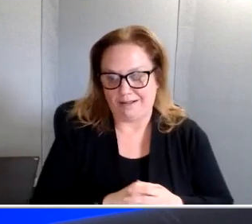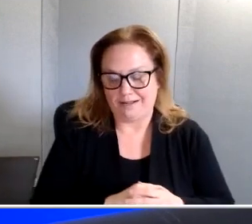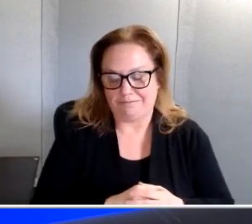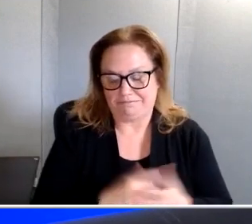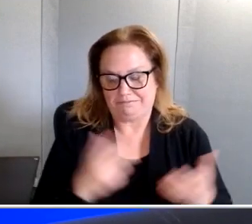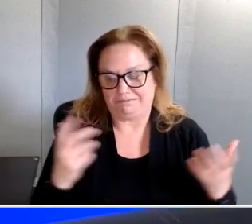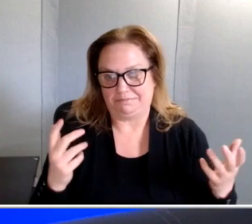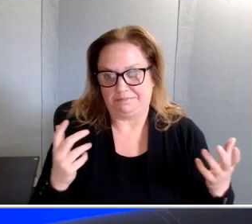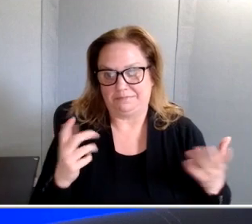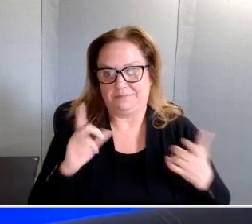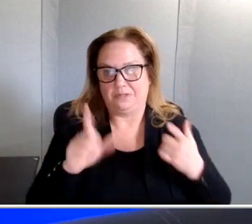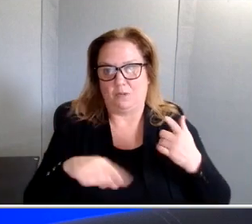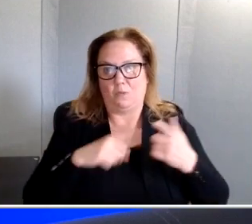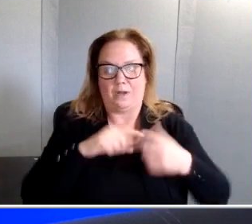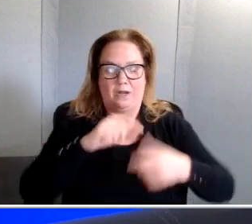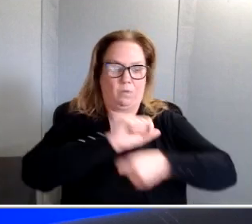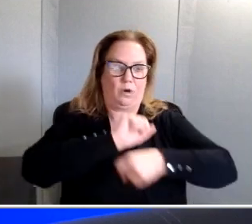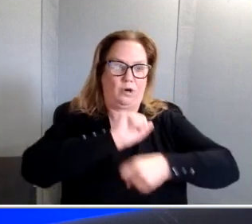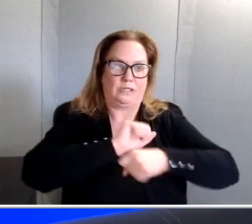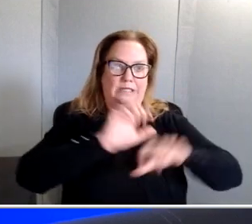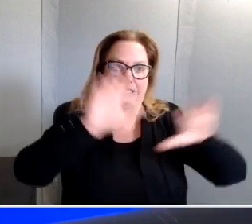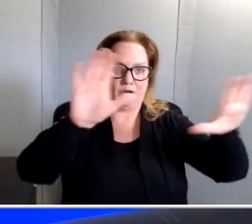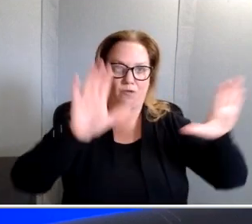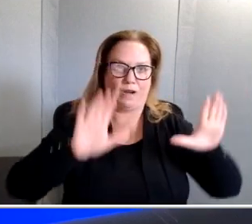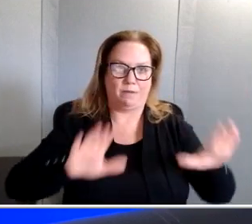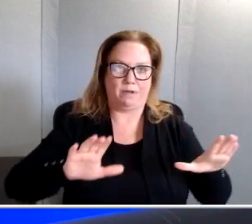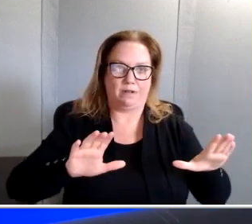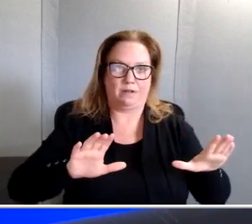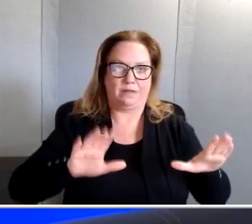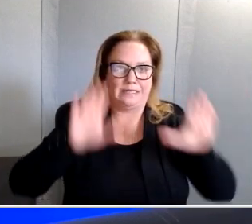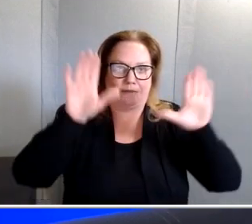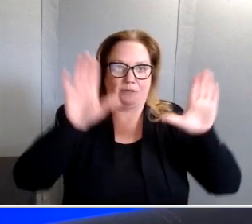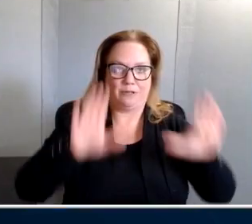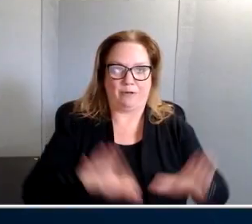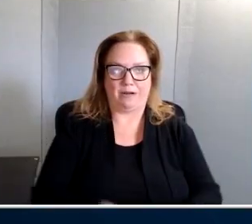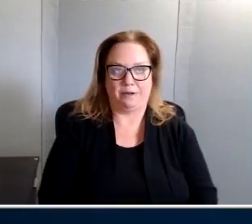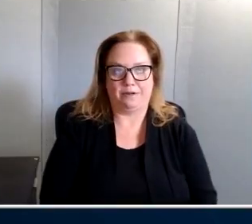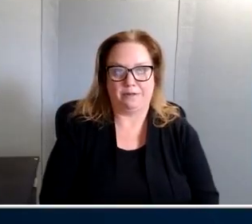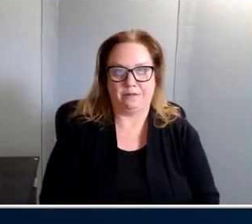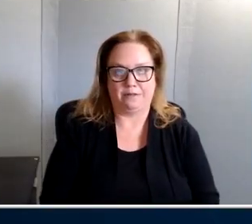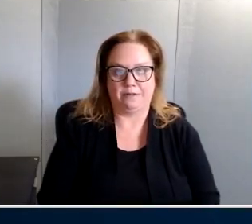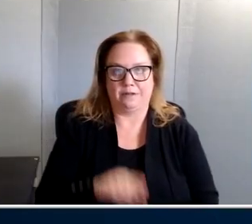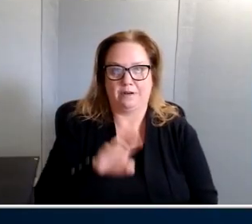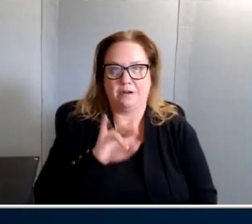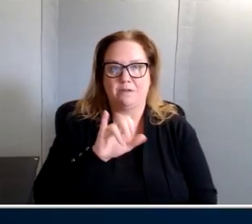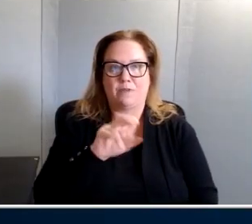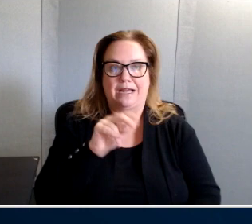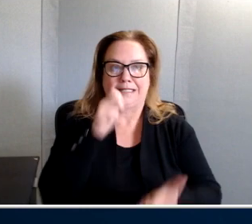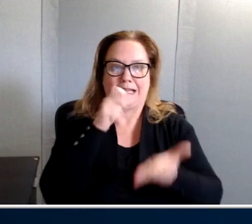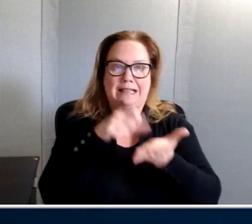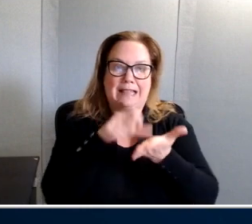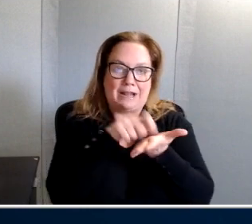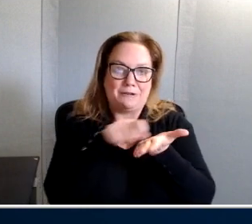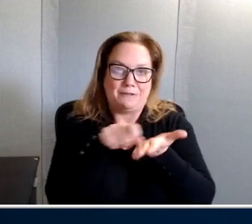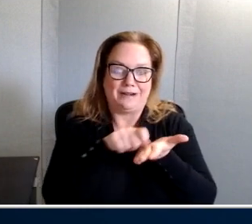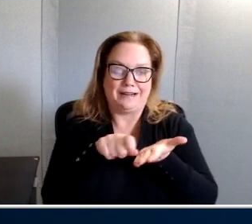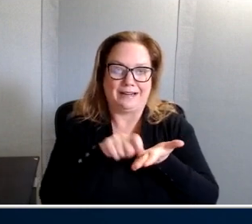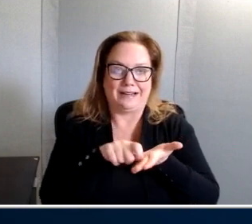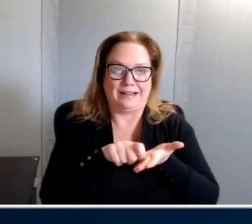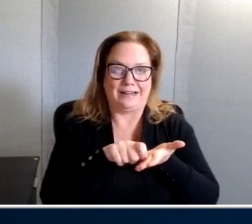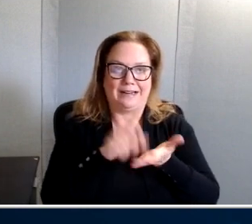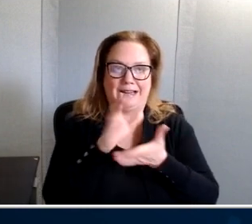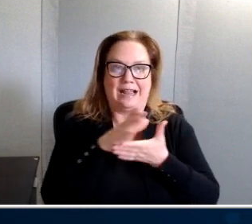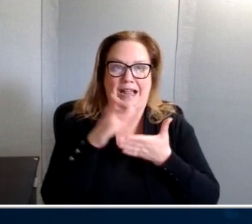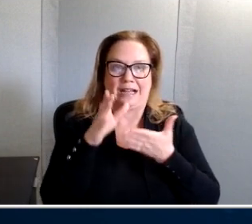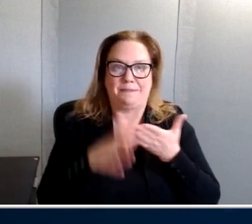And when it works, it's incredible. It's absolutely incredible. Brian, how's that letter writing going? Actually